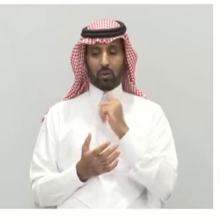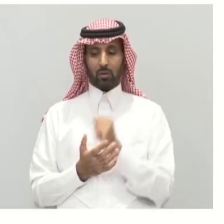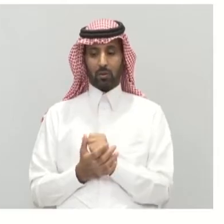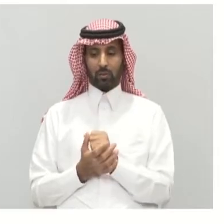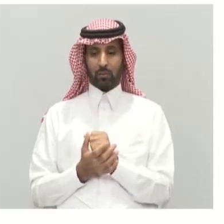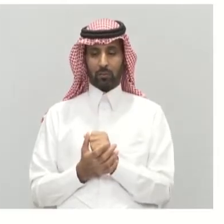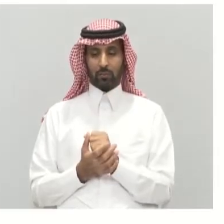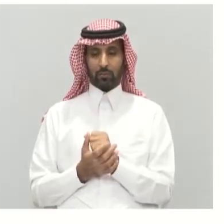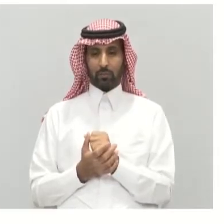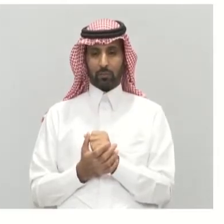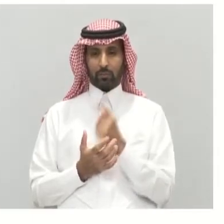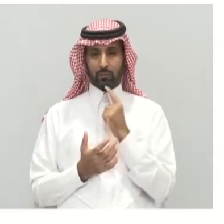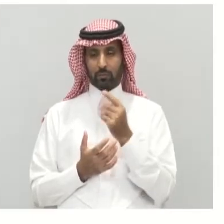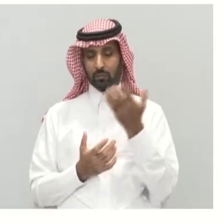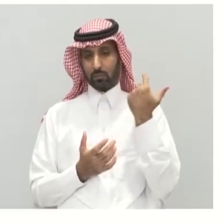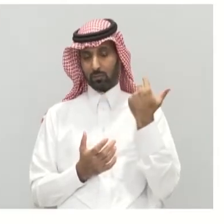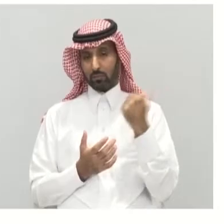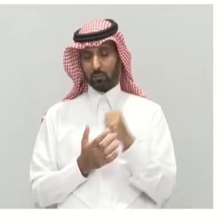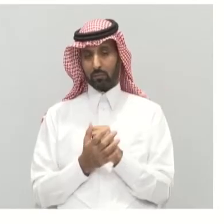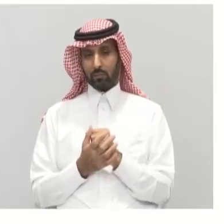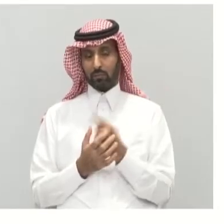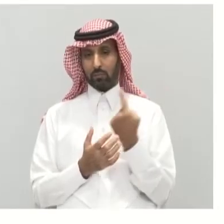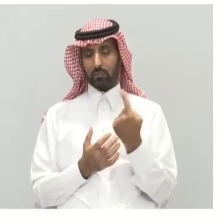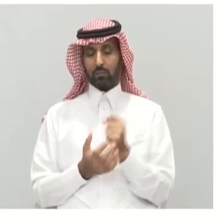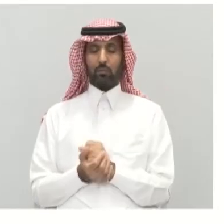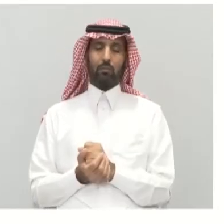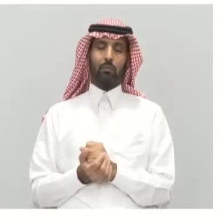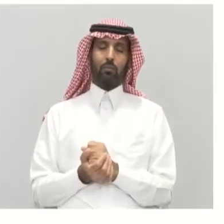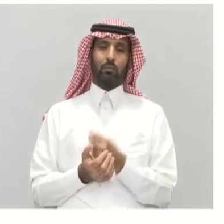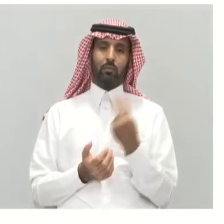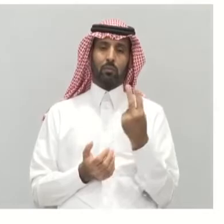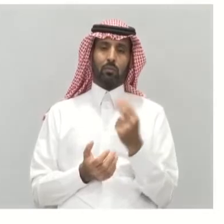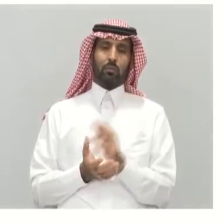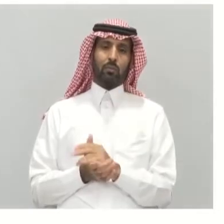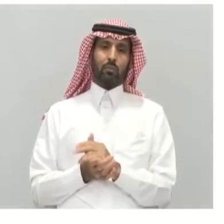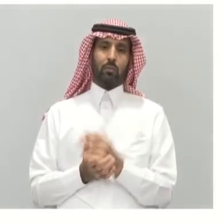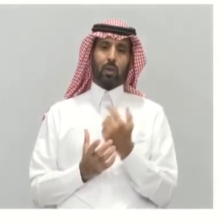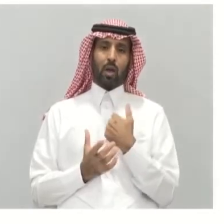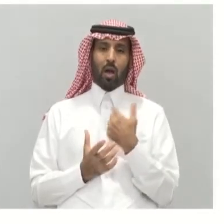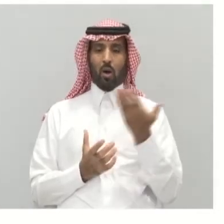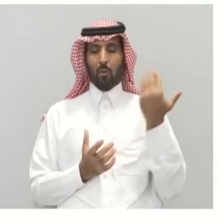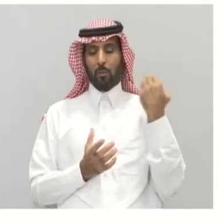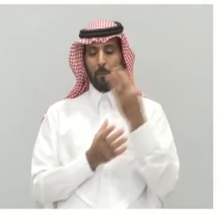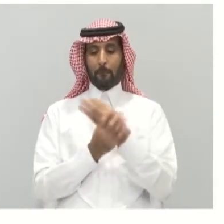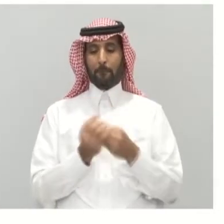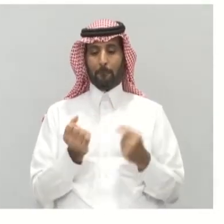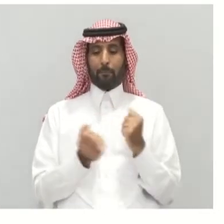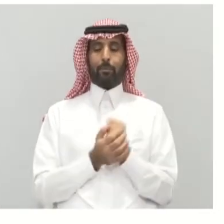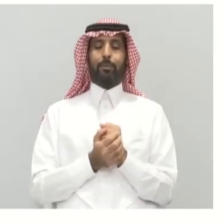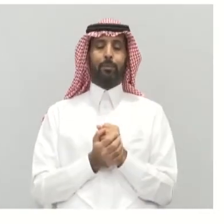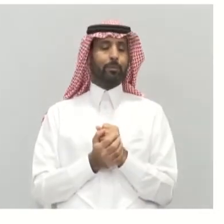ago, I was in grade 7. This is number one. Number two, I was born, and we have